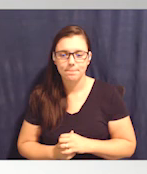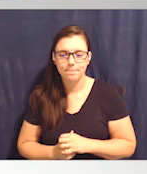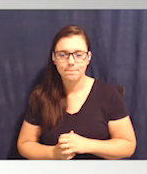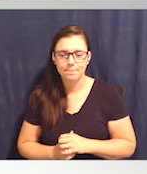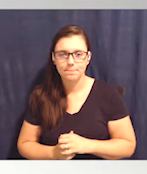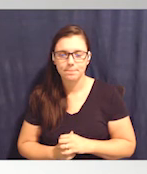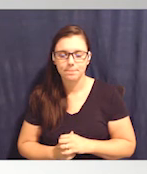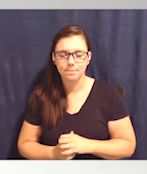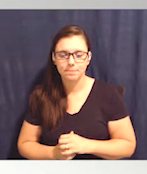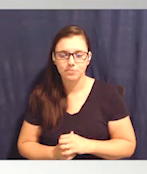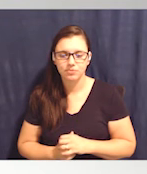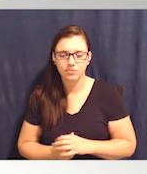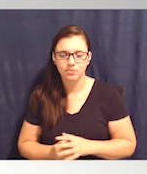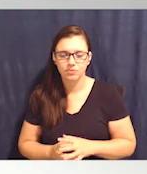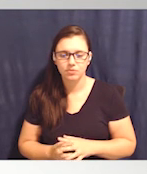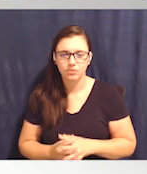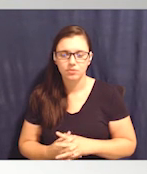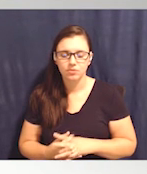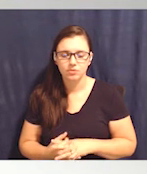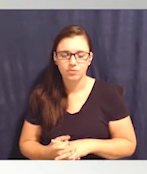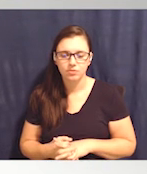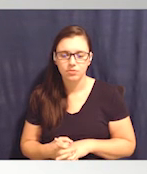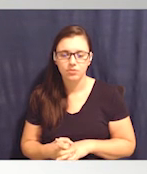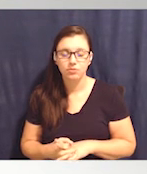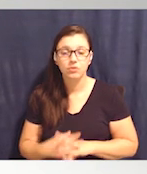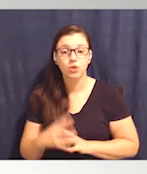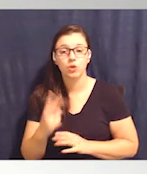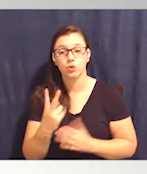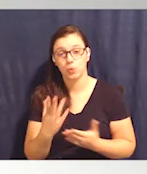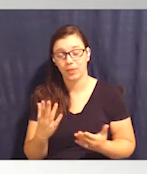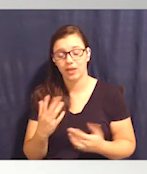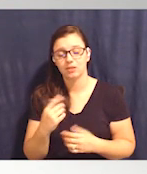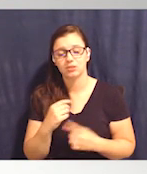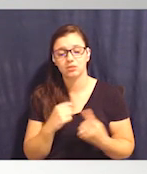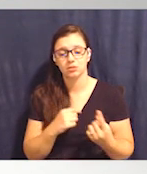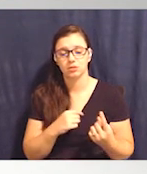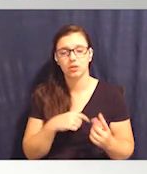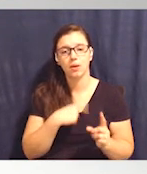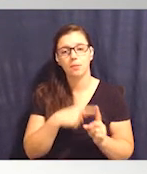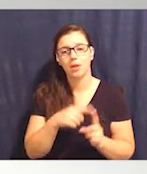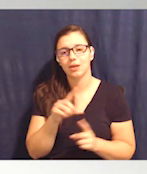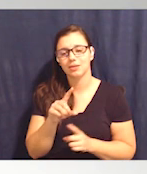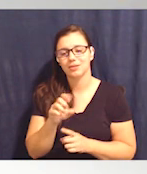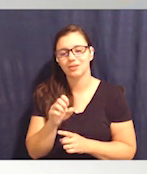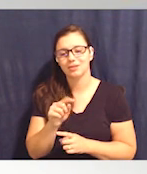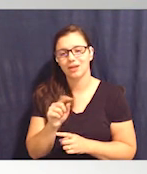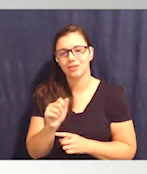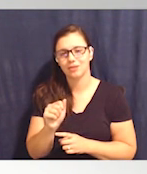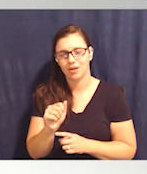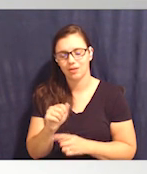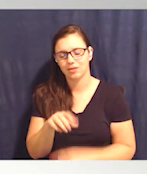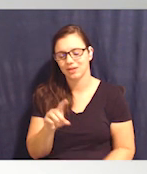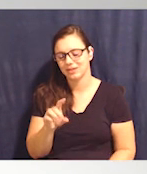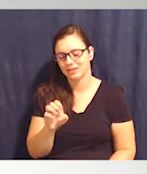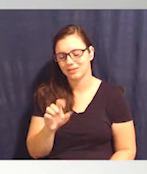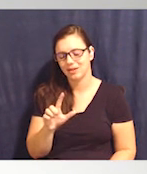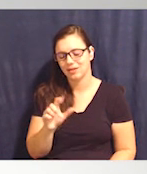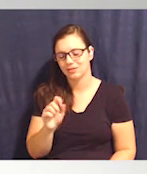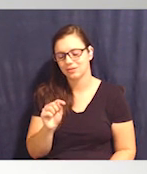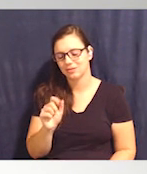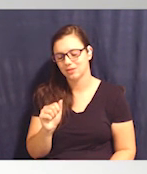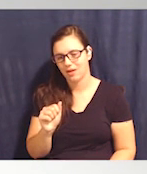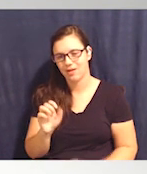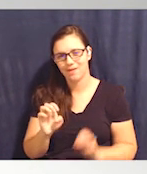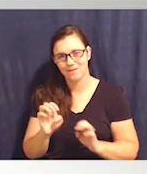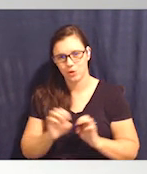Two things I really like, two little tools. Like one is called a plus delta evaluation. A plus delta evaluation. What this does, it gives you ability to